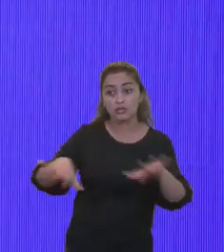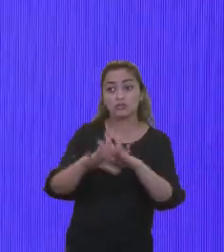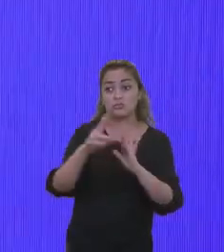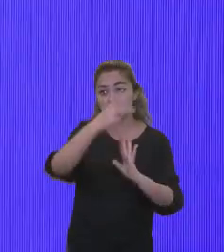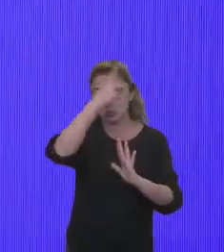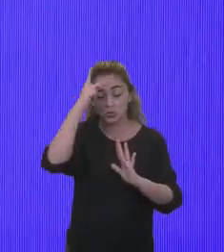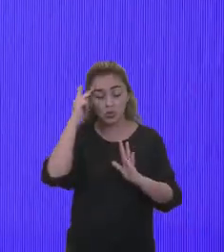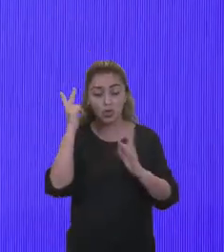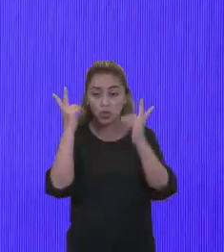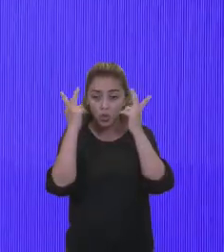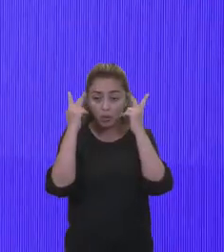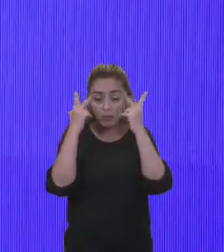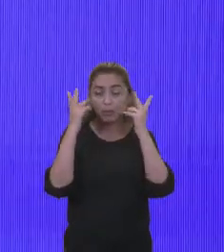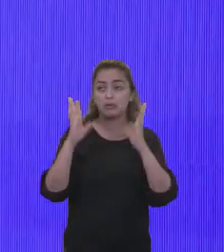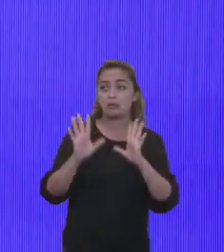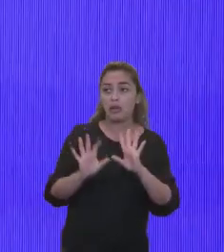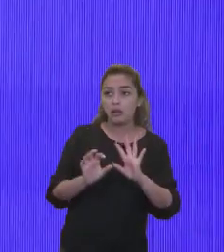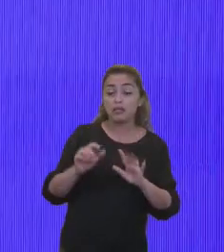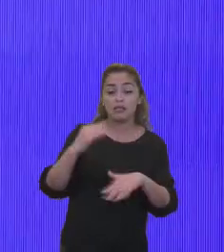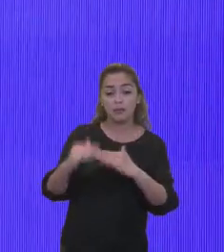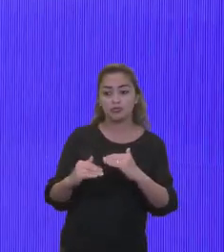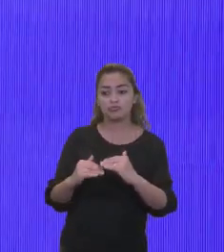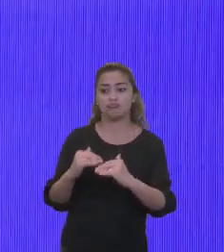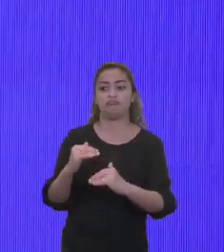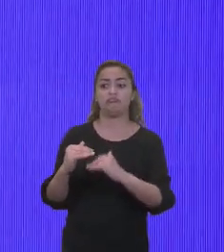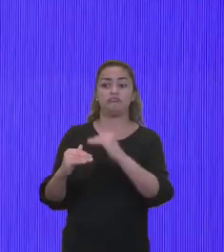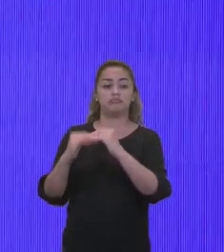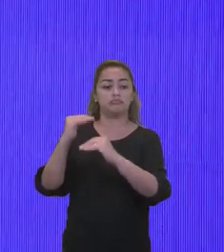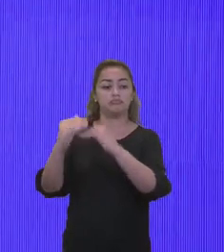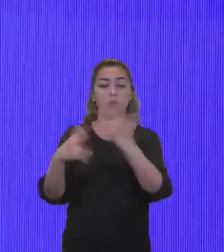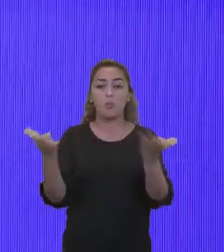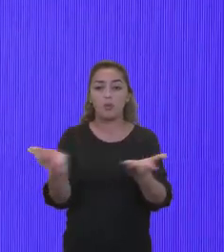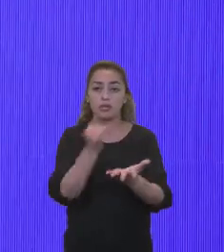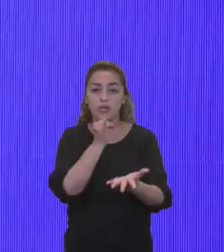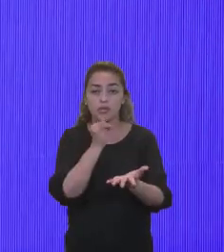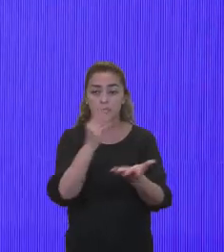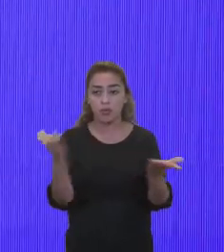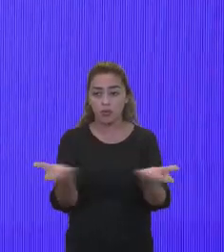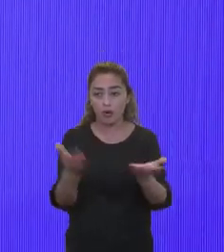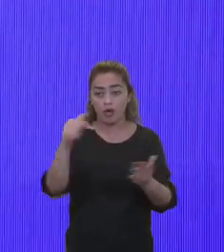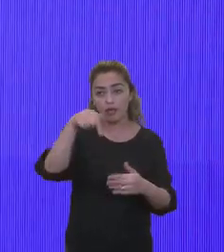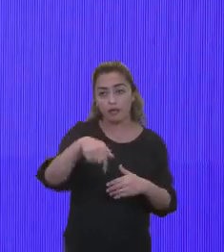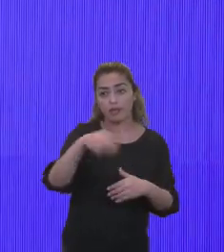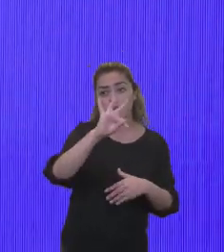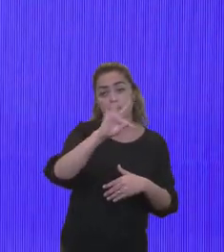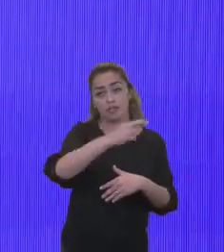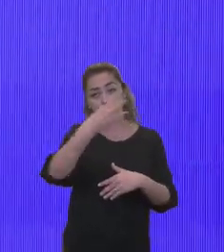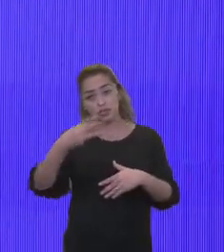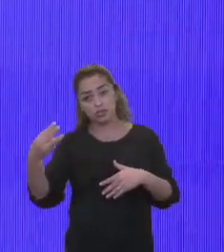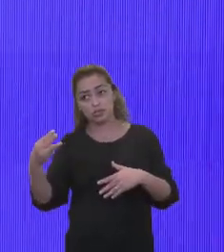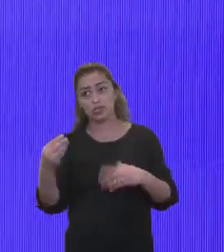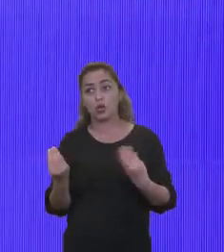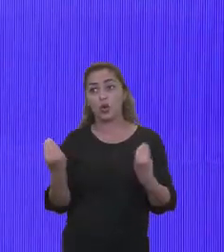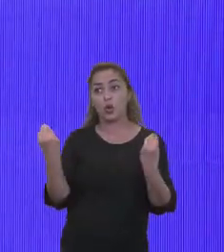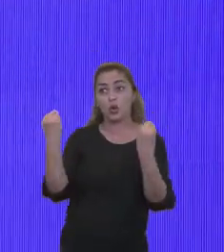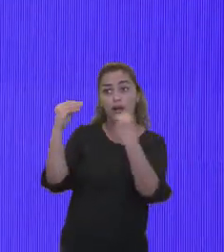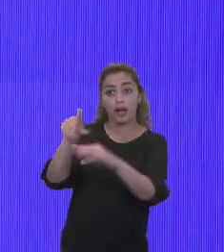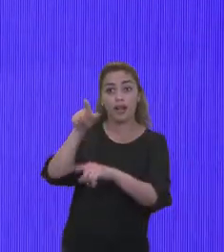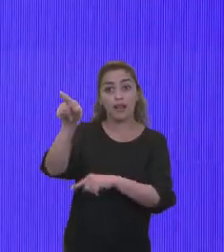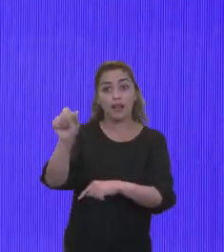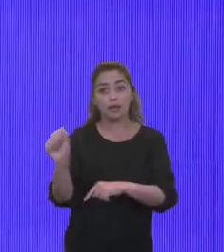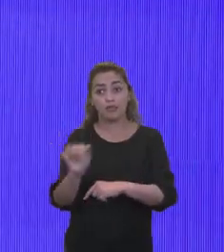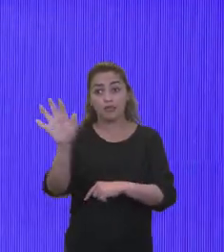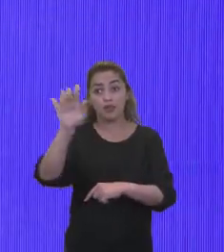society, wanted to build these changes bottom up, as an example that we're giving here at TIM, of starting first,